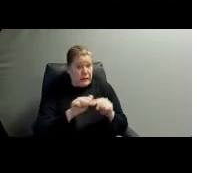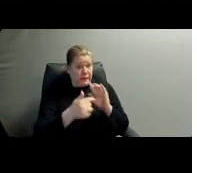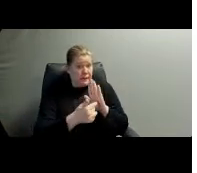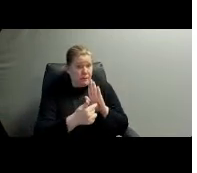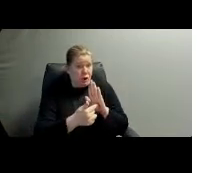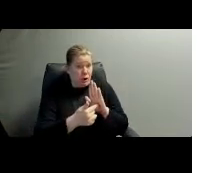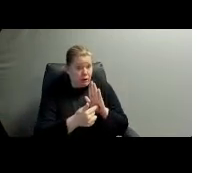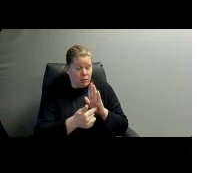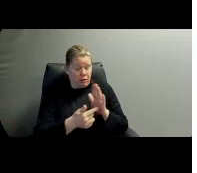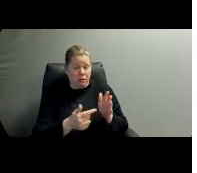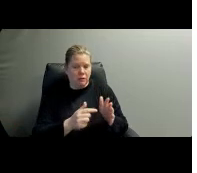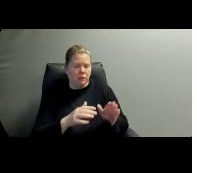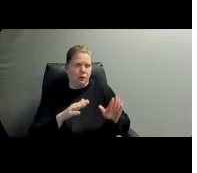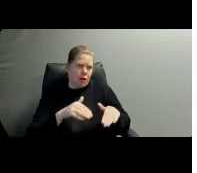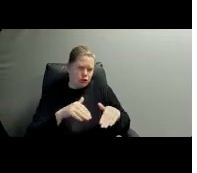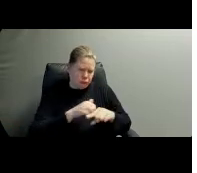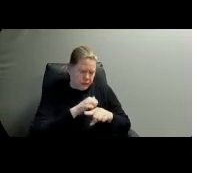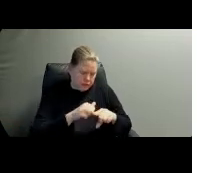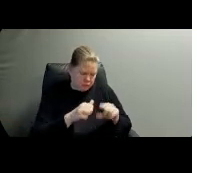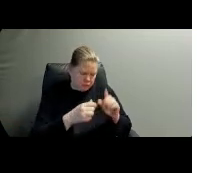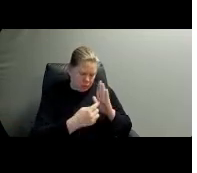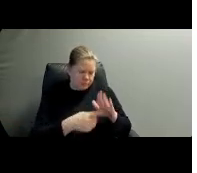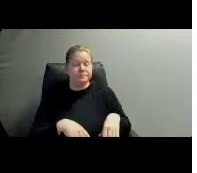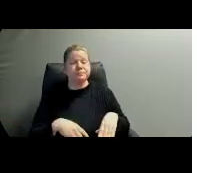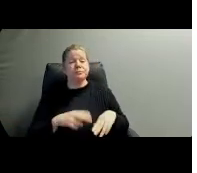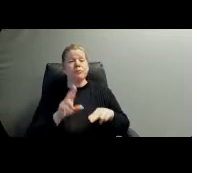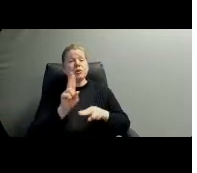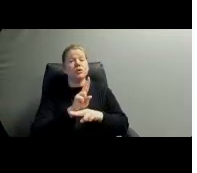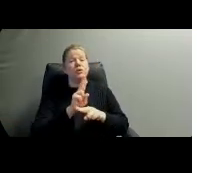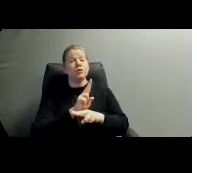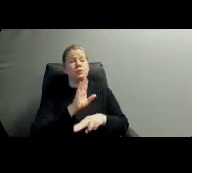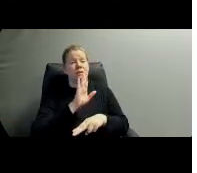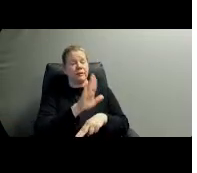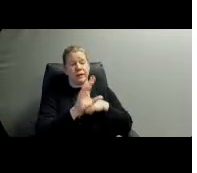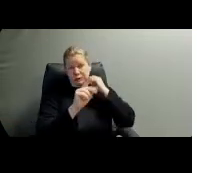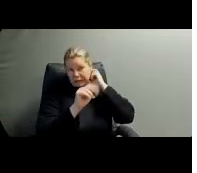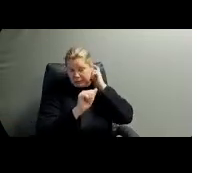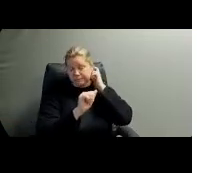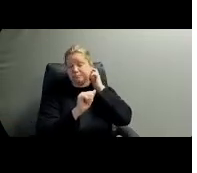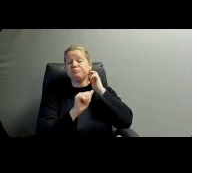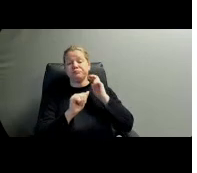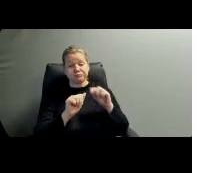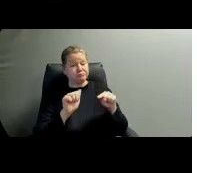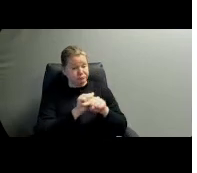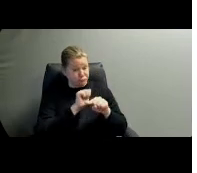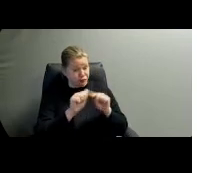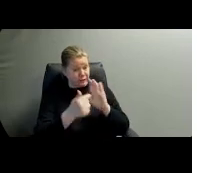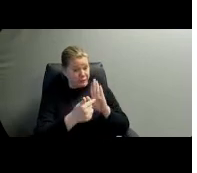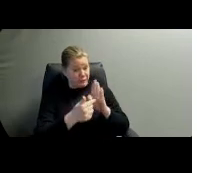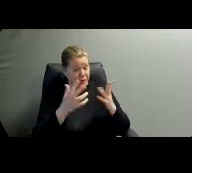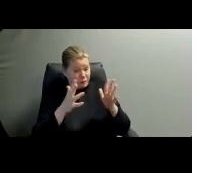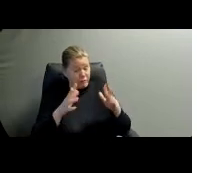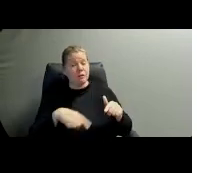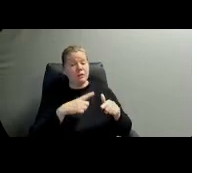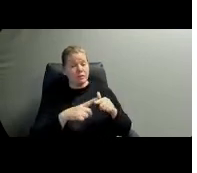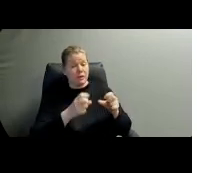untrained model, what you as you may call it, using their data set. And once they have trained the model, they are going to